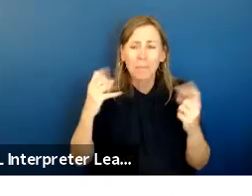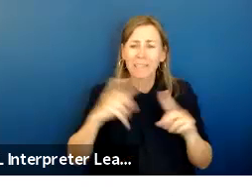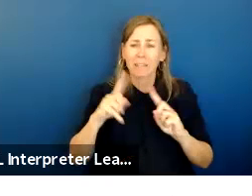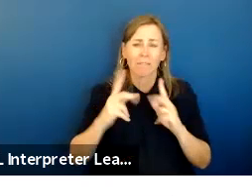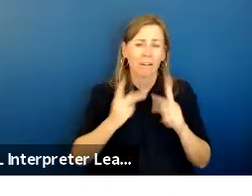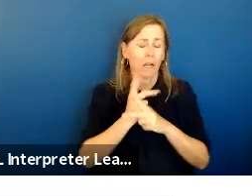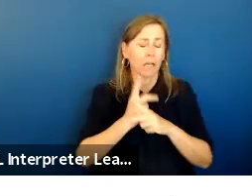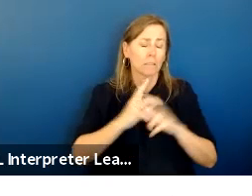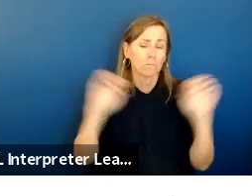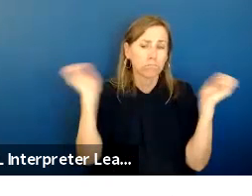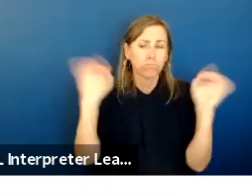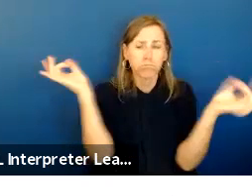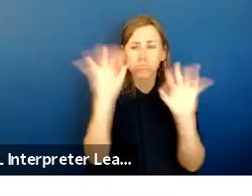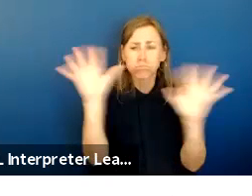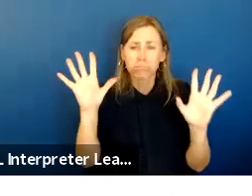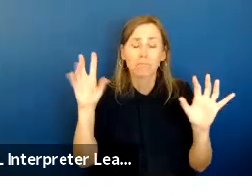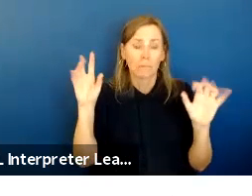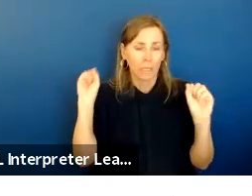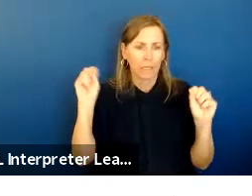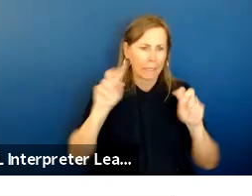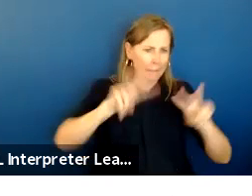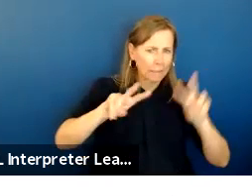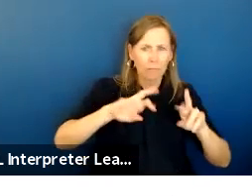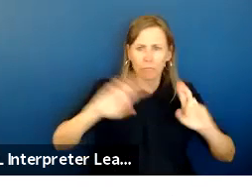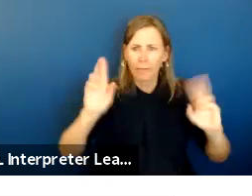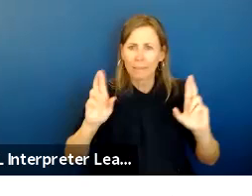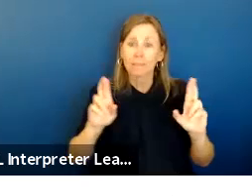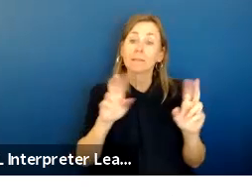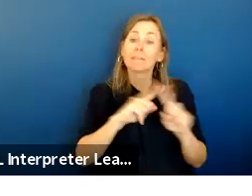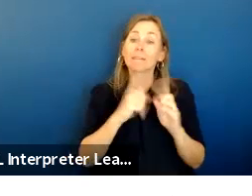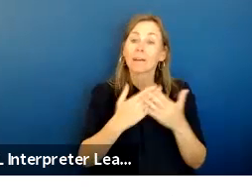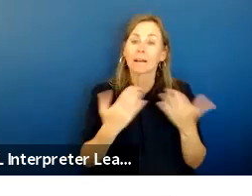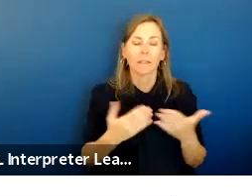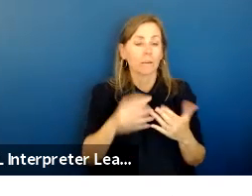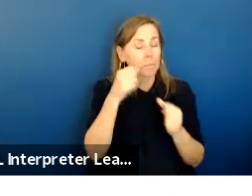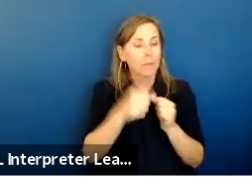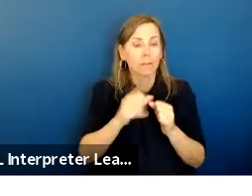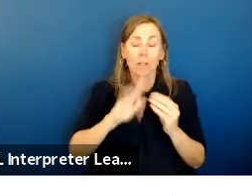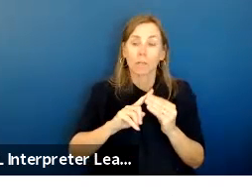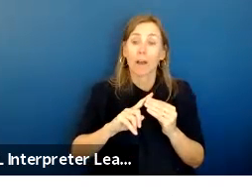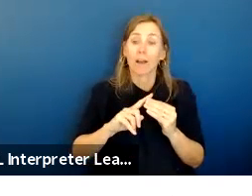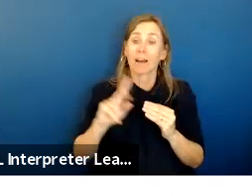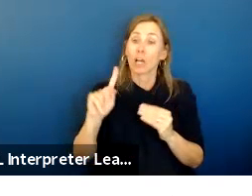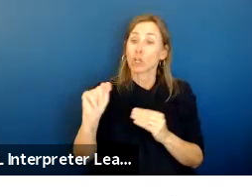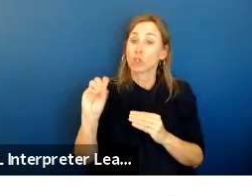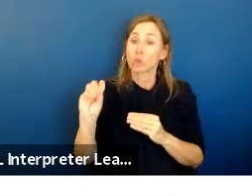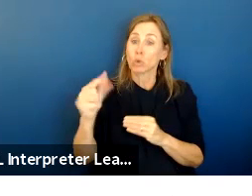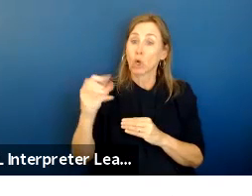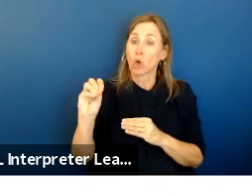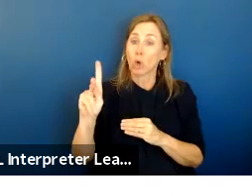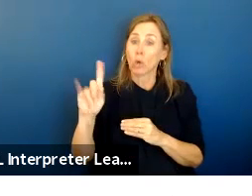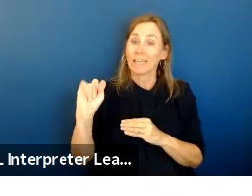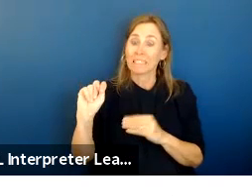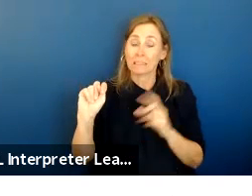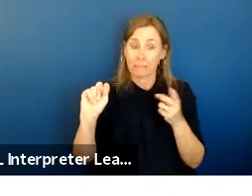for, and all kinds of resources. For example, we mentioned the to-go kit. That's a great resource for